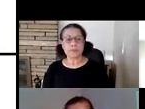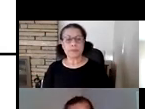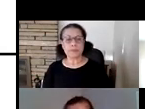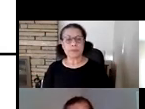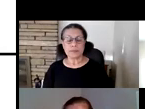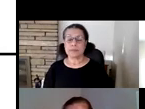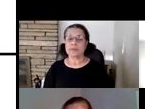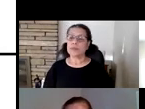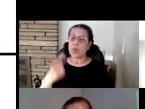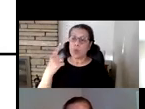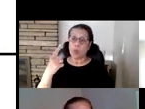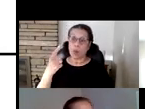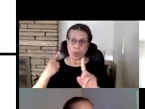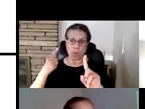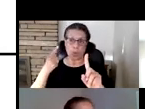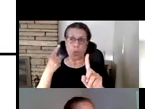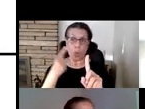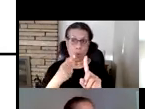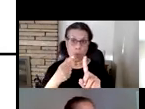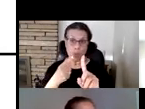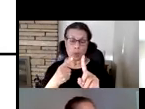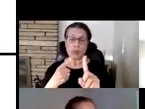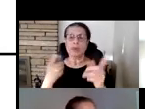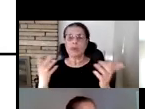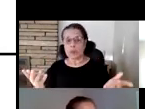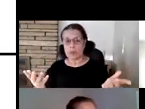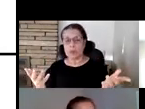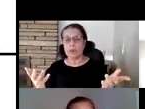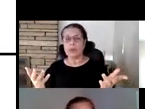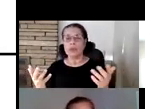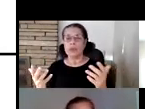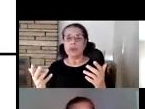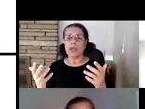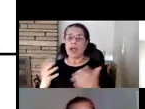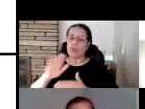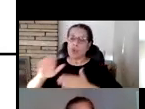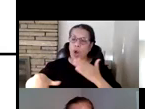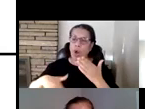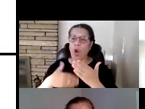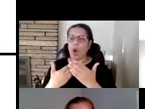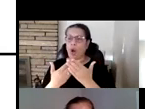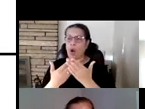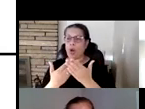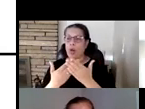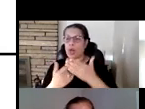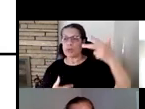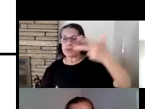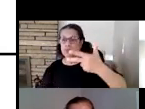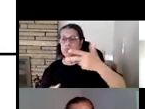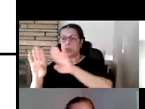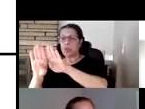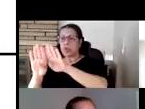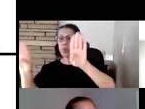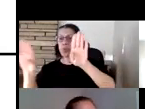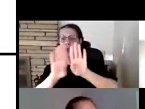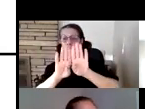One of the big goals of fare transformation is to bring all door boarding to the people of Boston. And so what